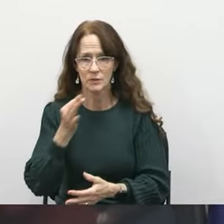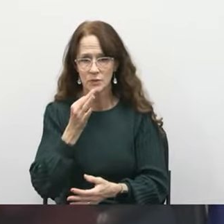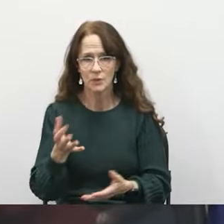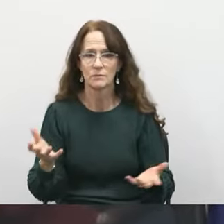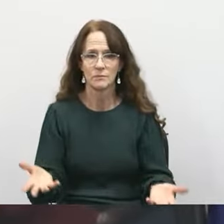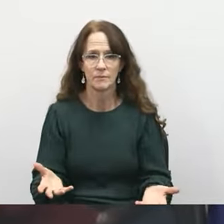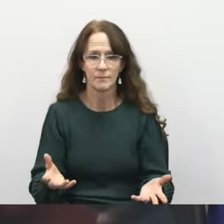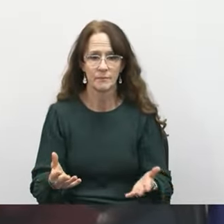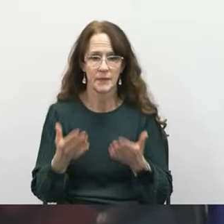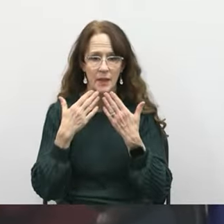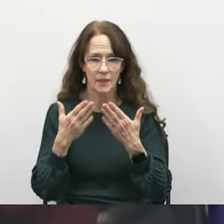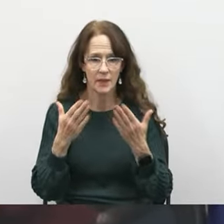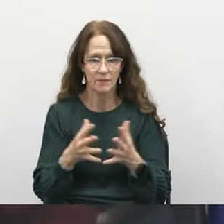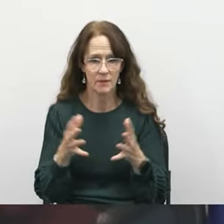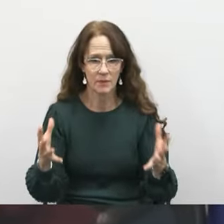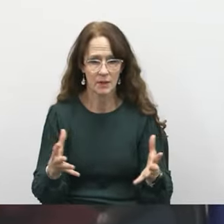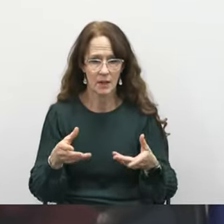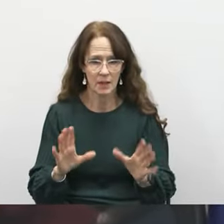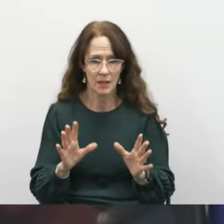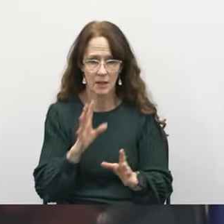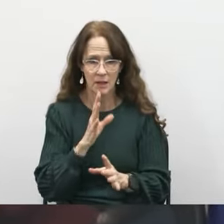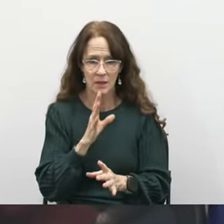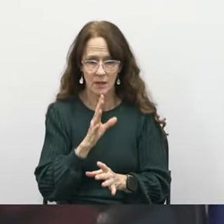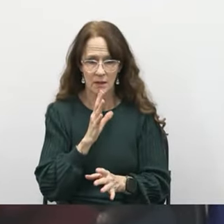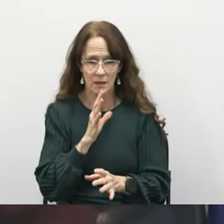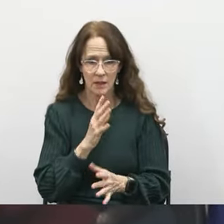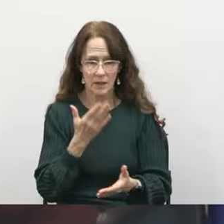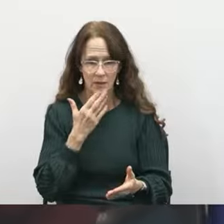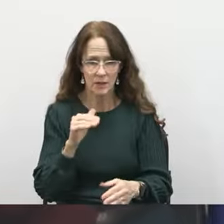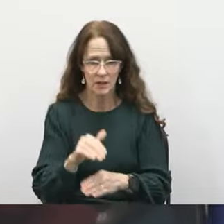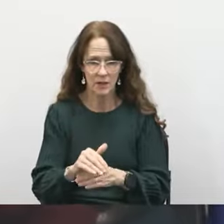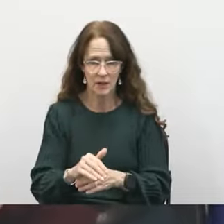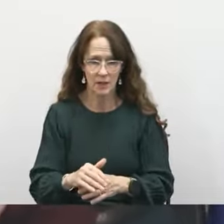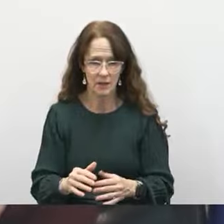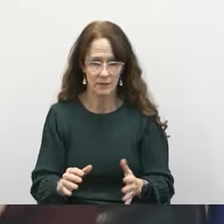So I want to say thank you very much for allowing us to speak, and have a good evening.